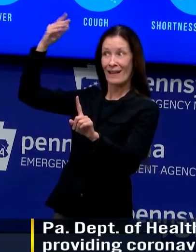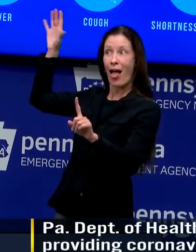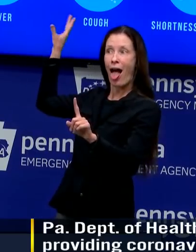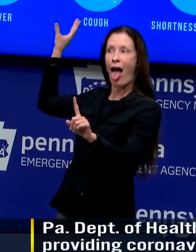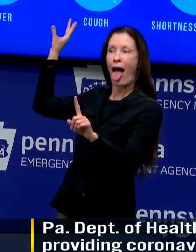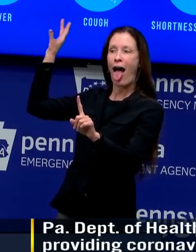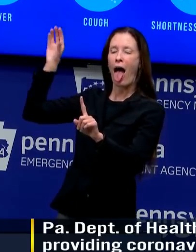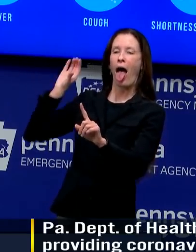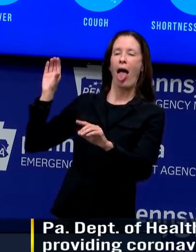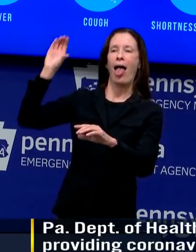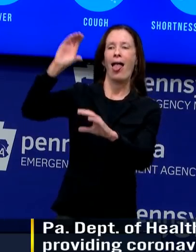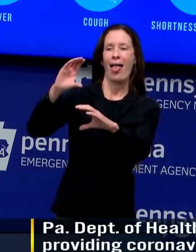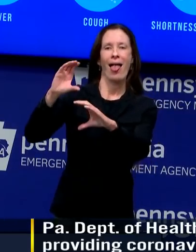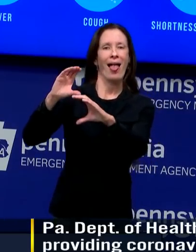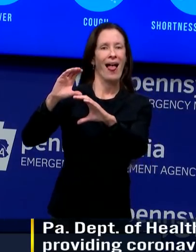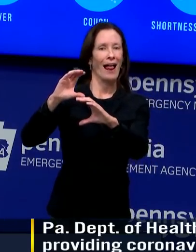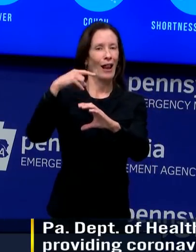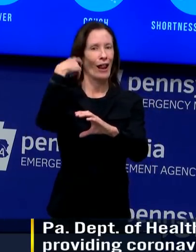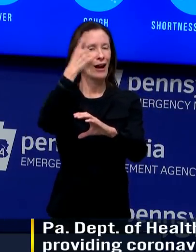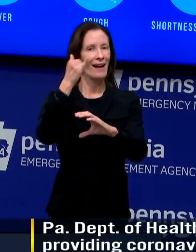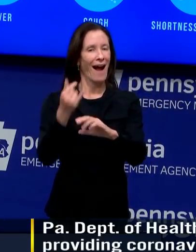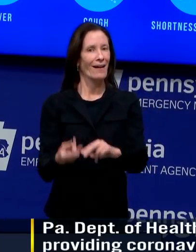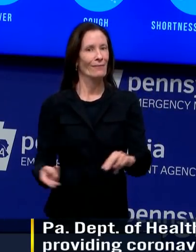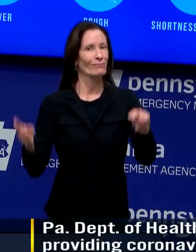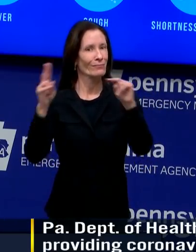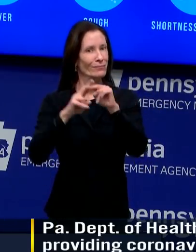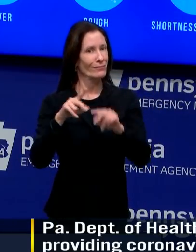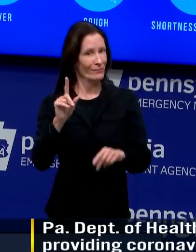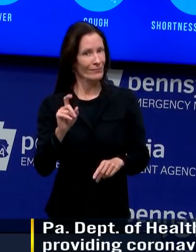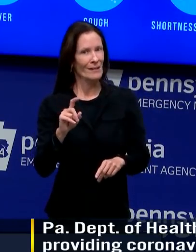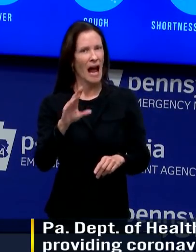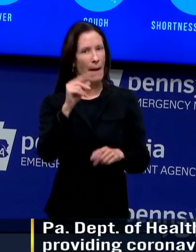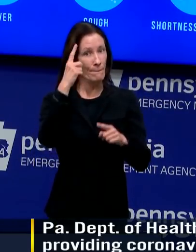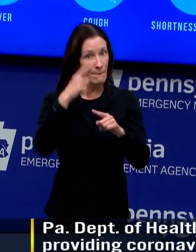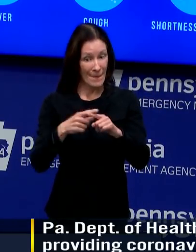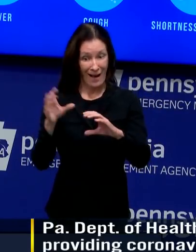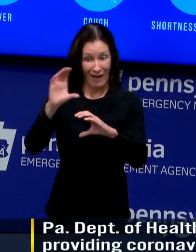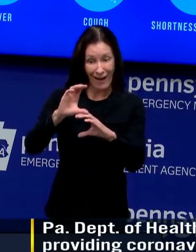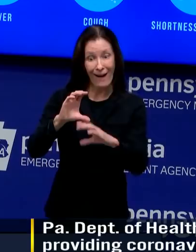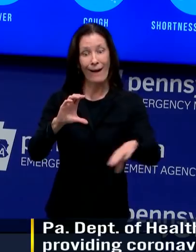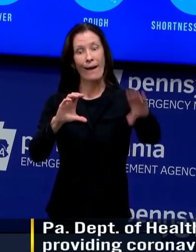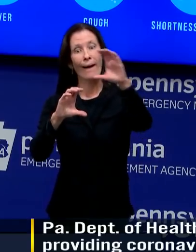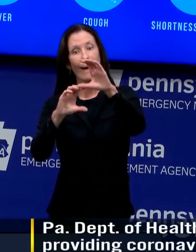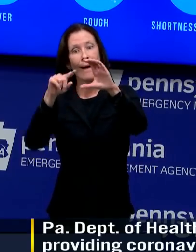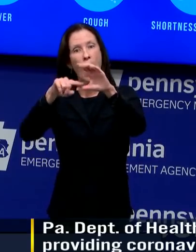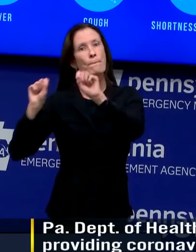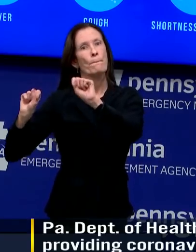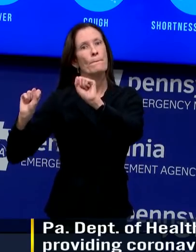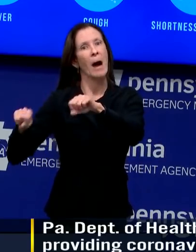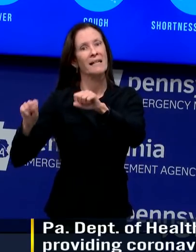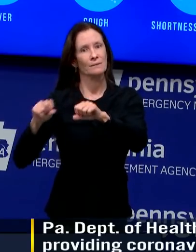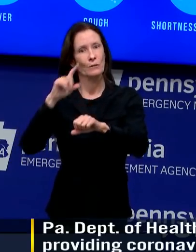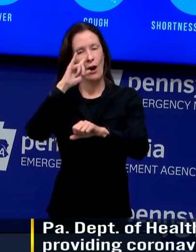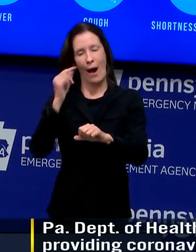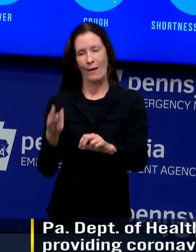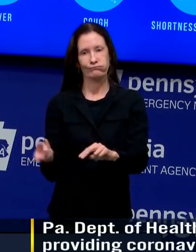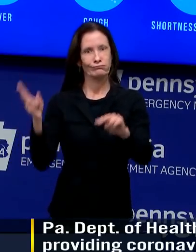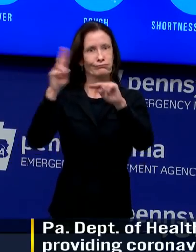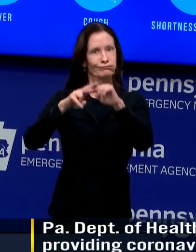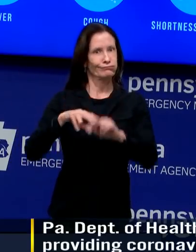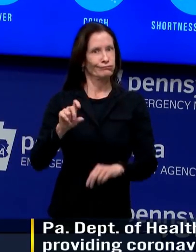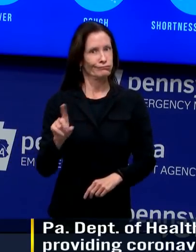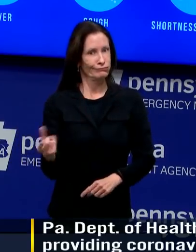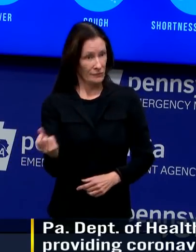epidemiological reconciliations that we had to do, first to bring together our different data sources, and then to have the determination